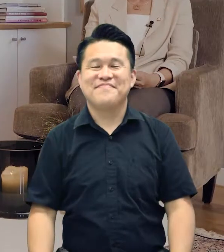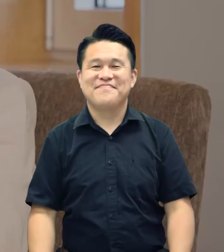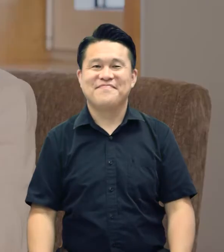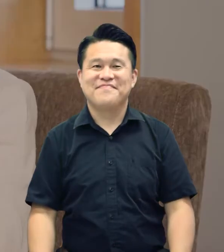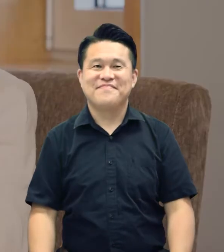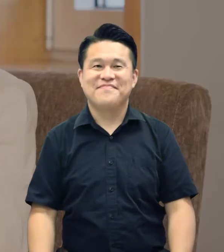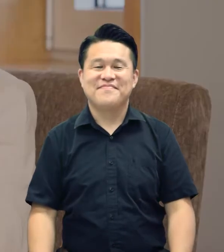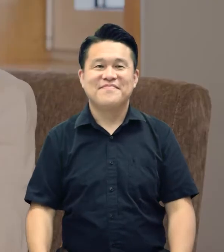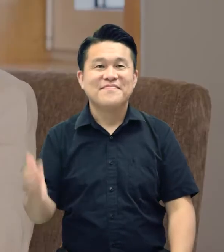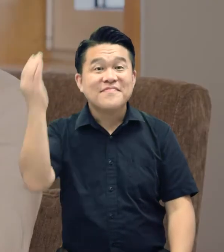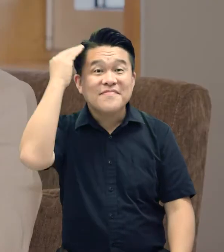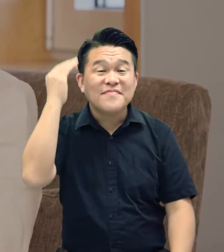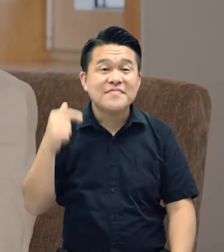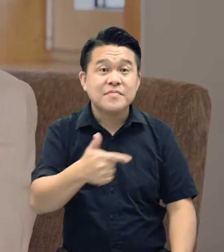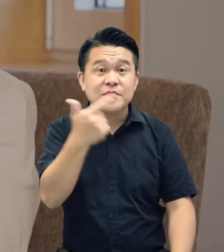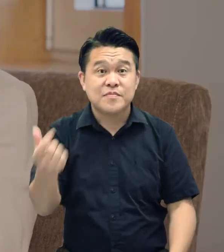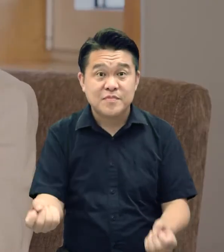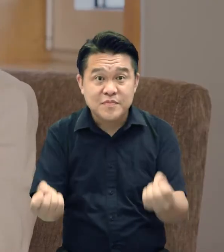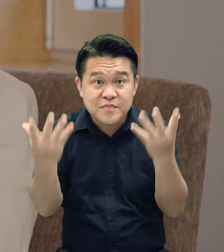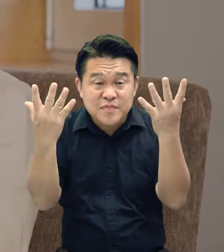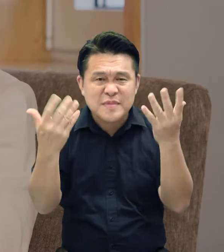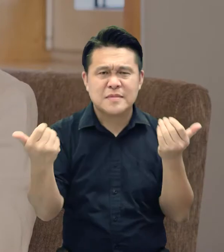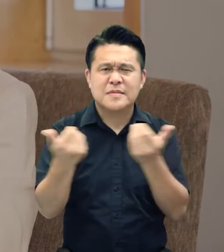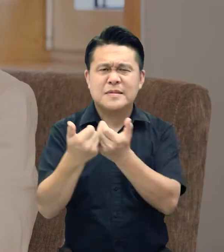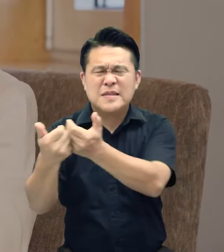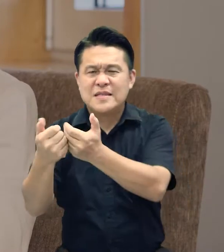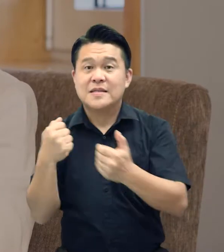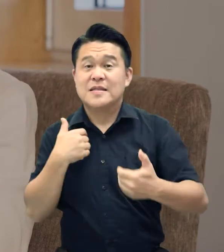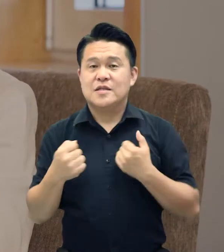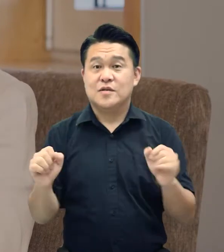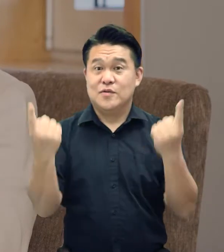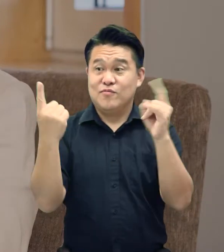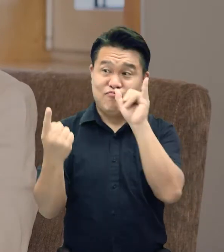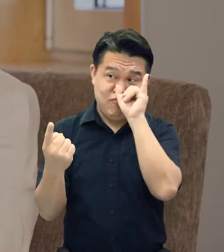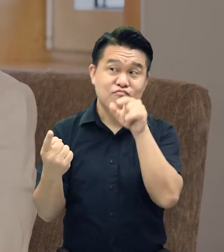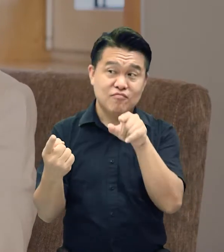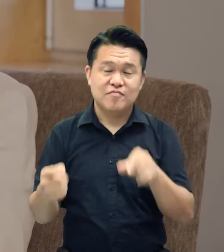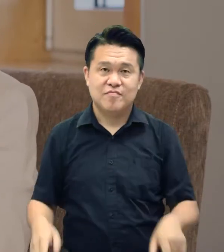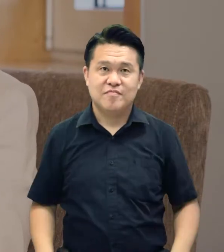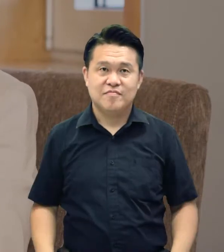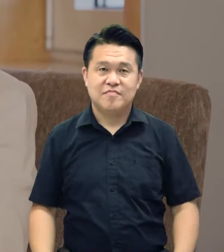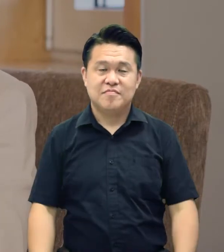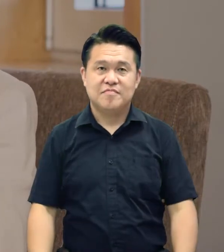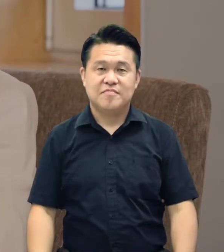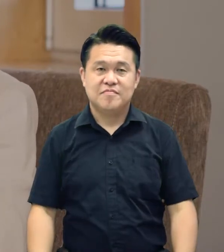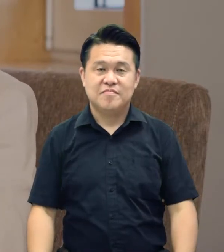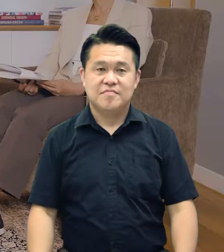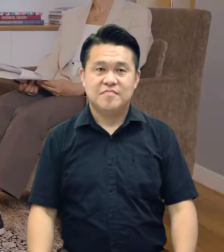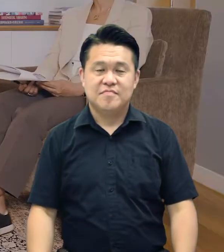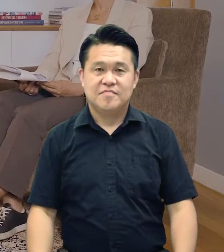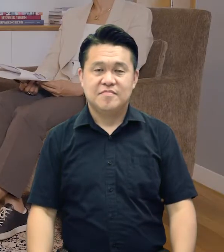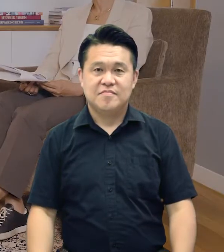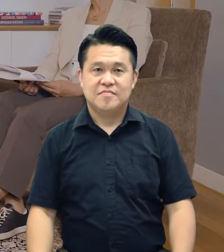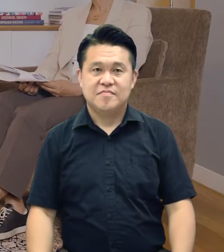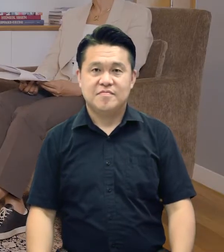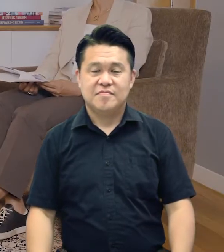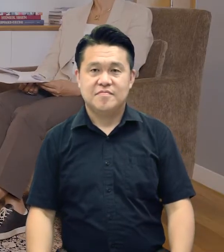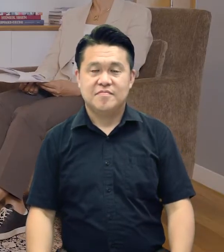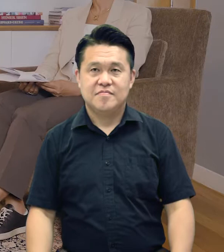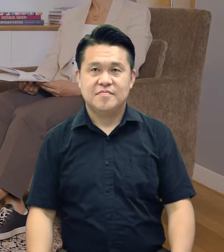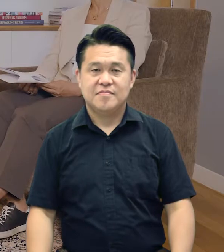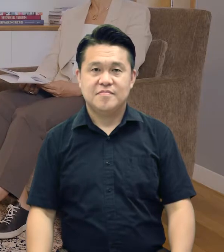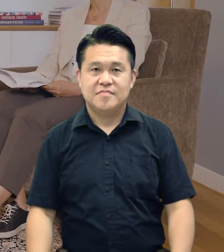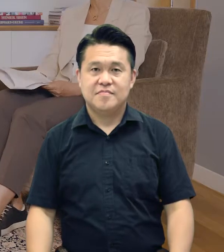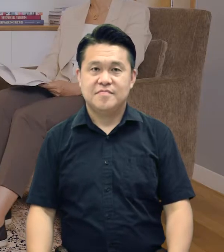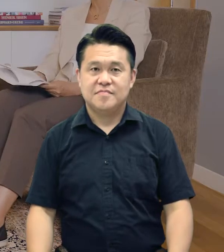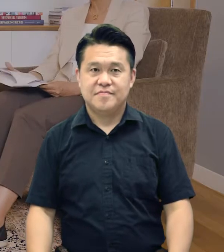anniversary. Korea's queer culture festivals are about resistance and as well as fun. It's very